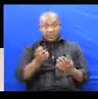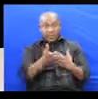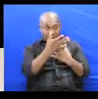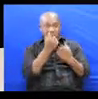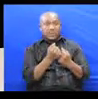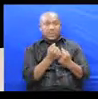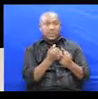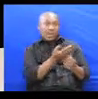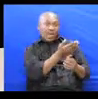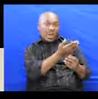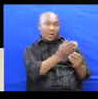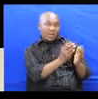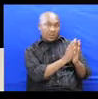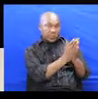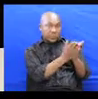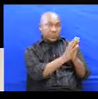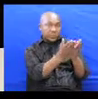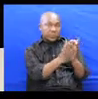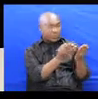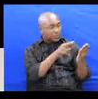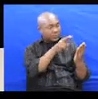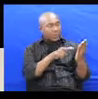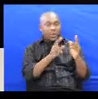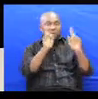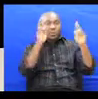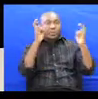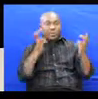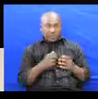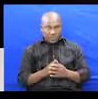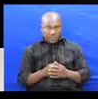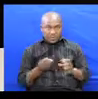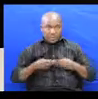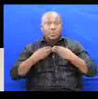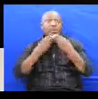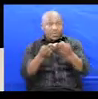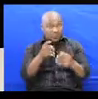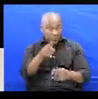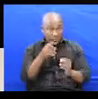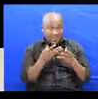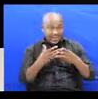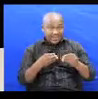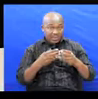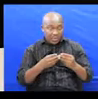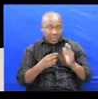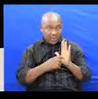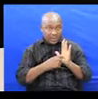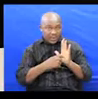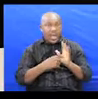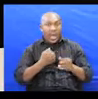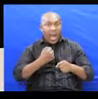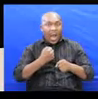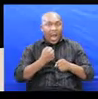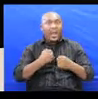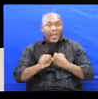to proceed with another subtopic. Let me write a very simple